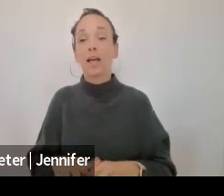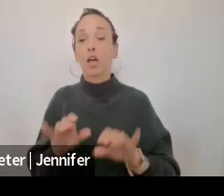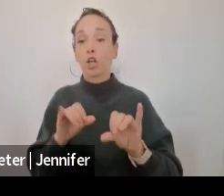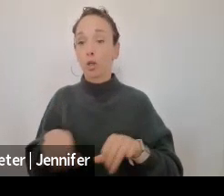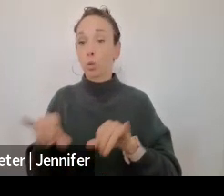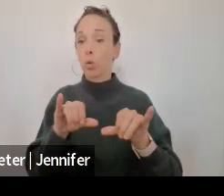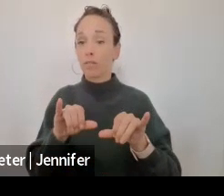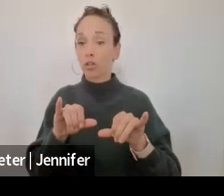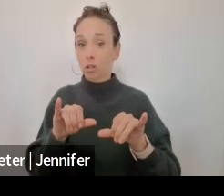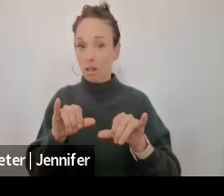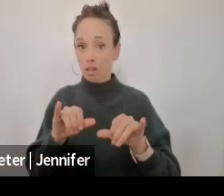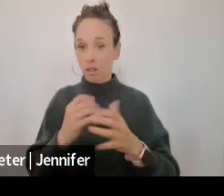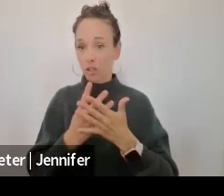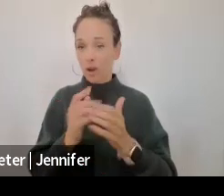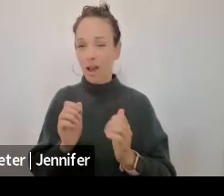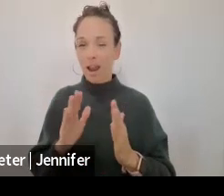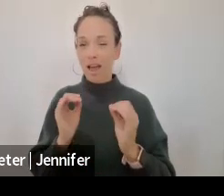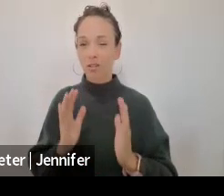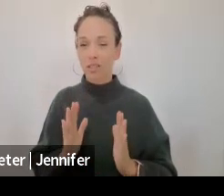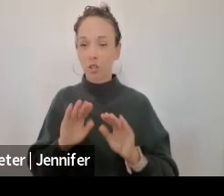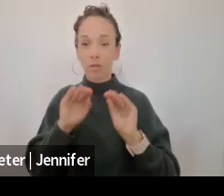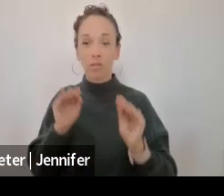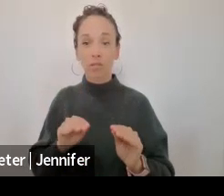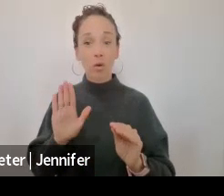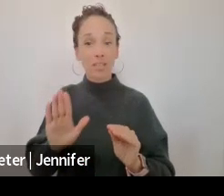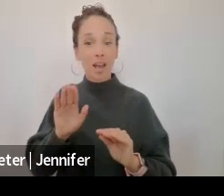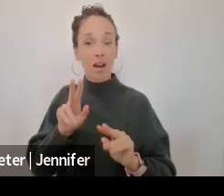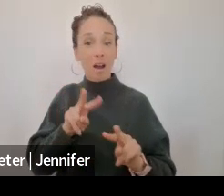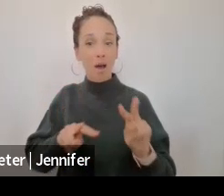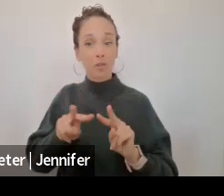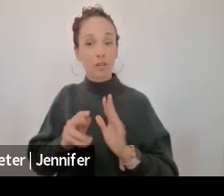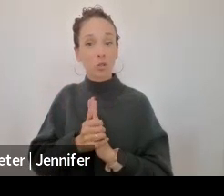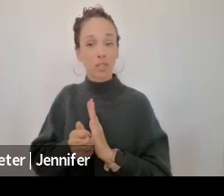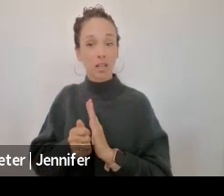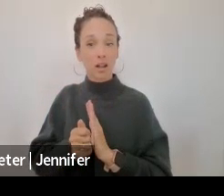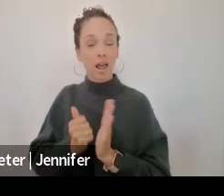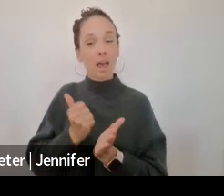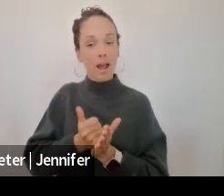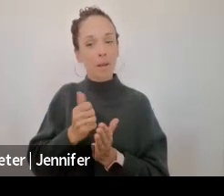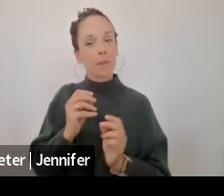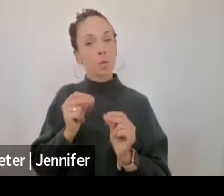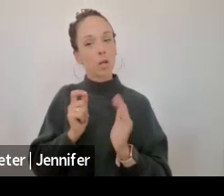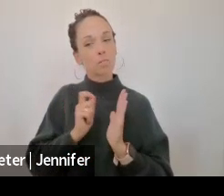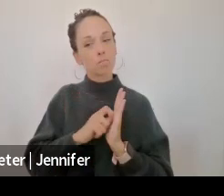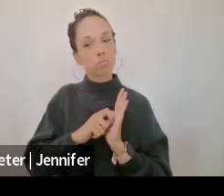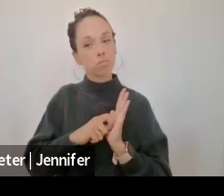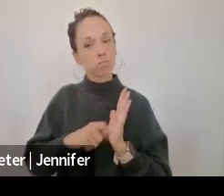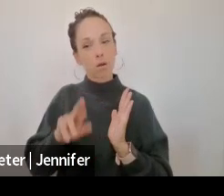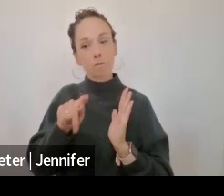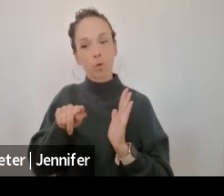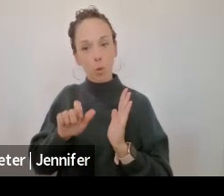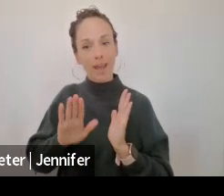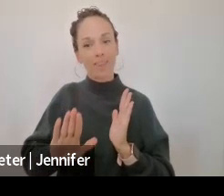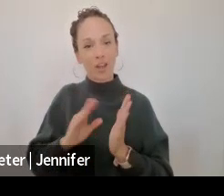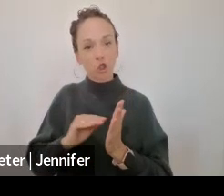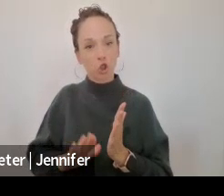allow teachers to focus their observational skills and to quickly and effectively rate their students' behaviors.